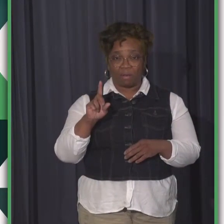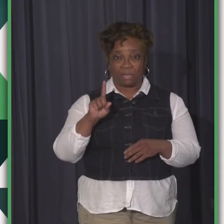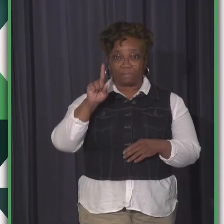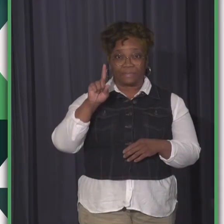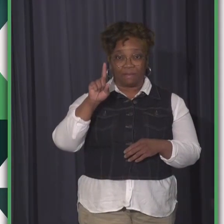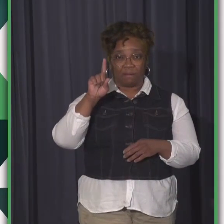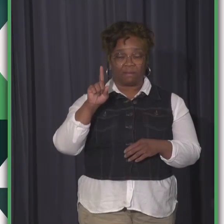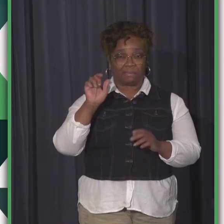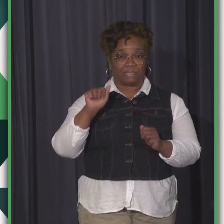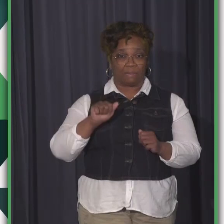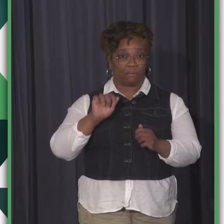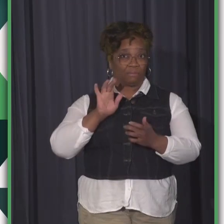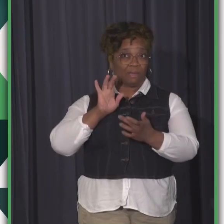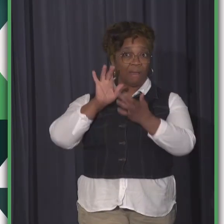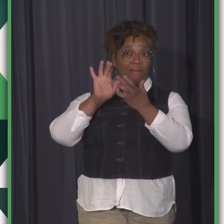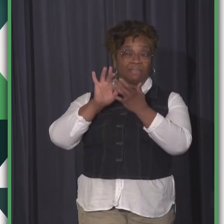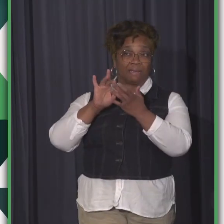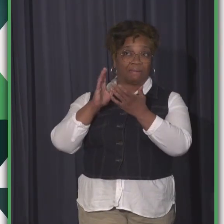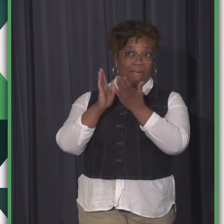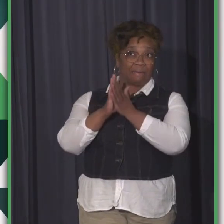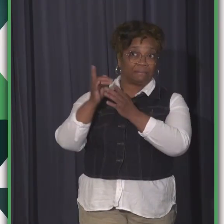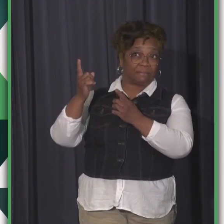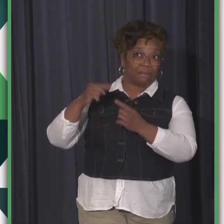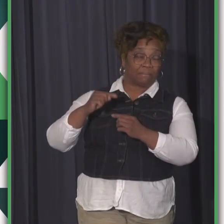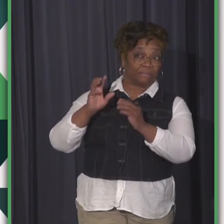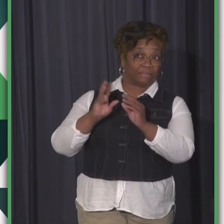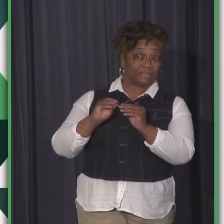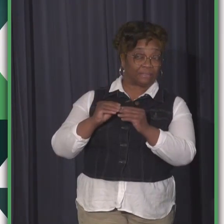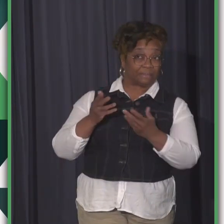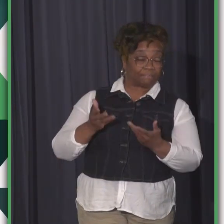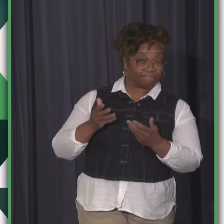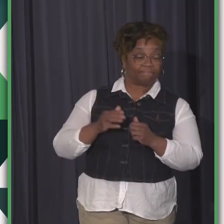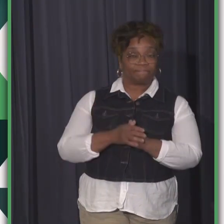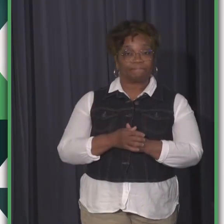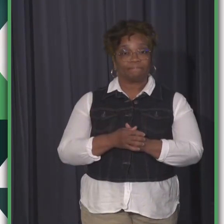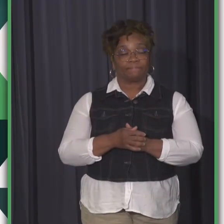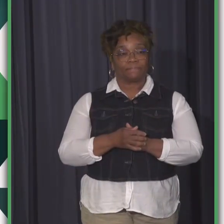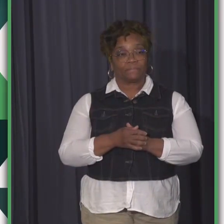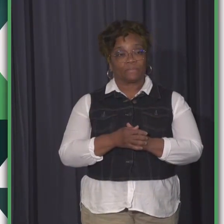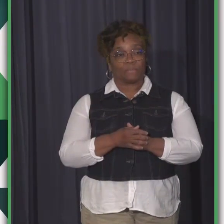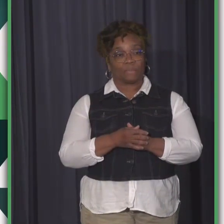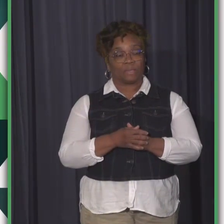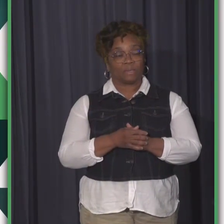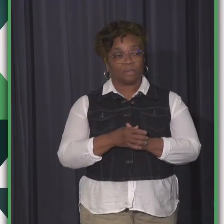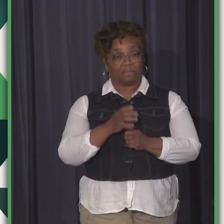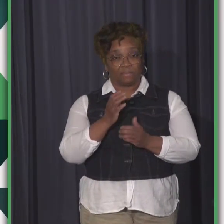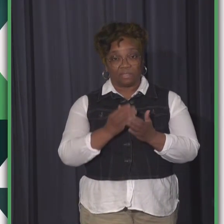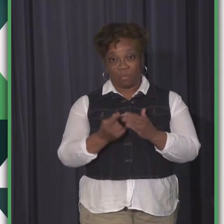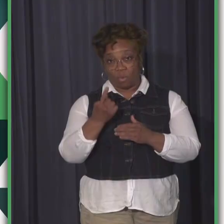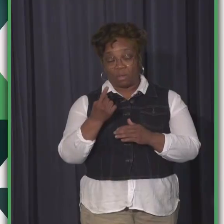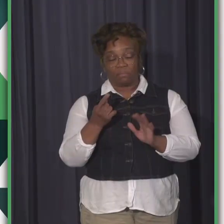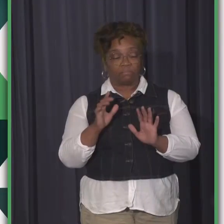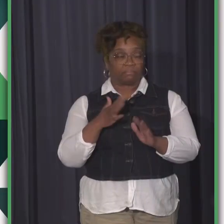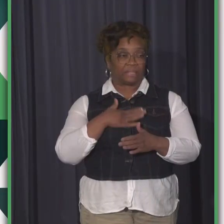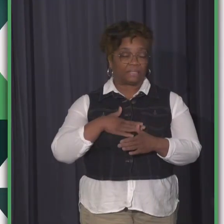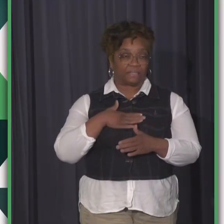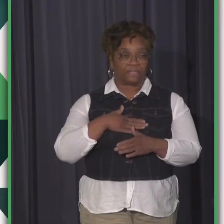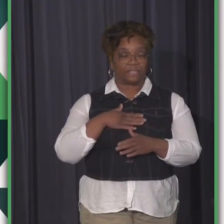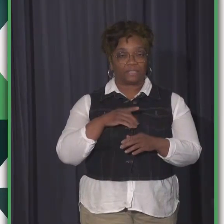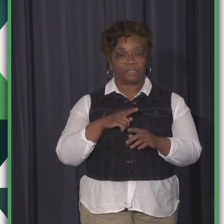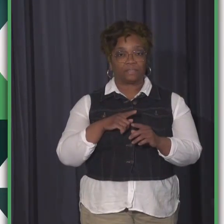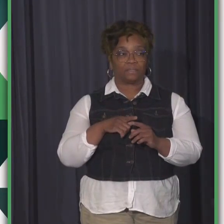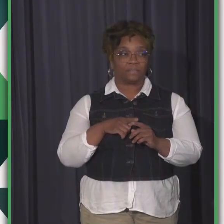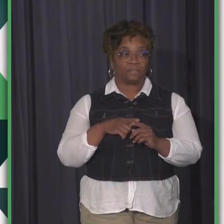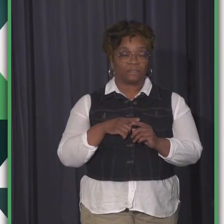to ask if she can come down to the meeting so that we can have a quorum, that would be appreciative. But let's get